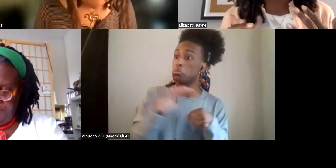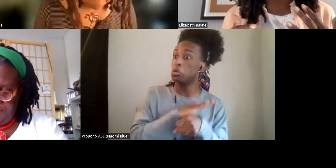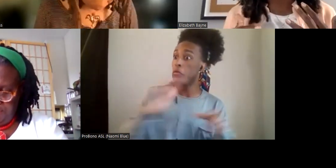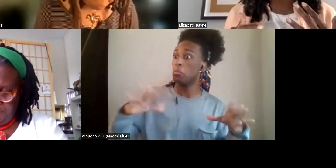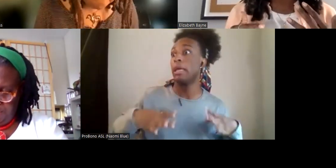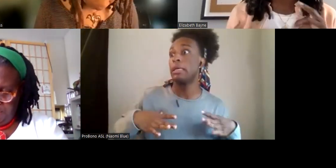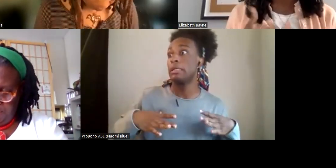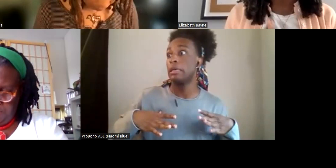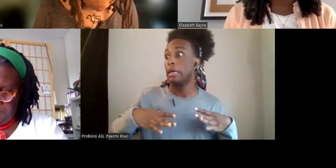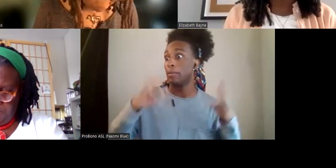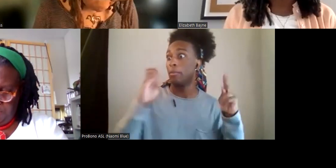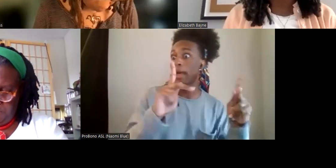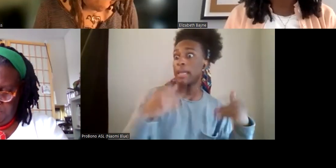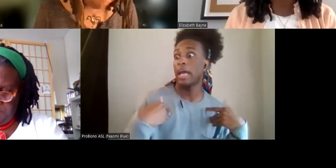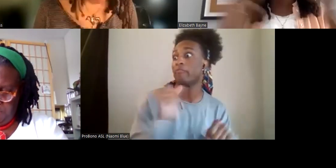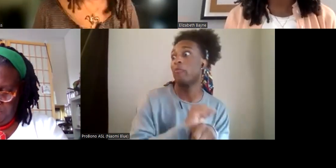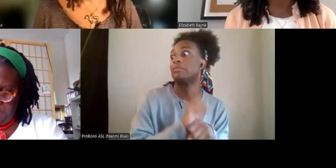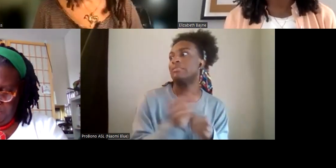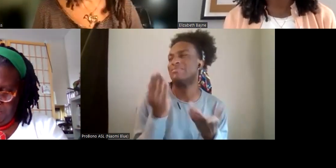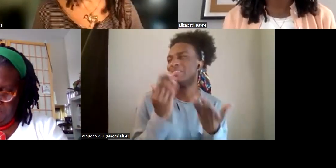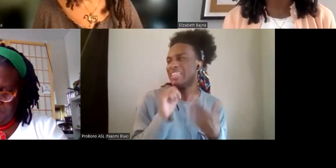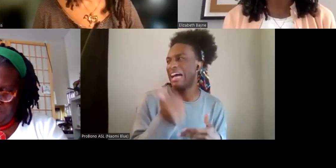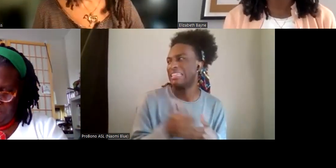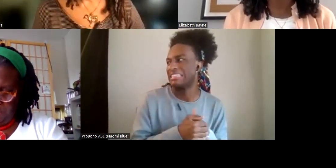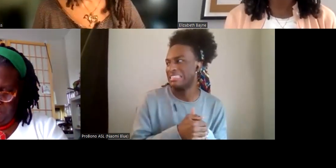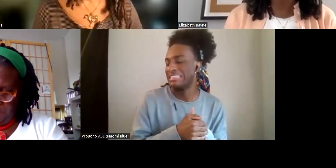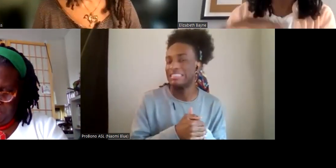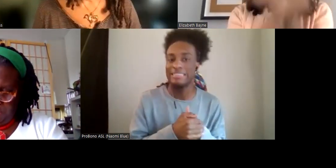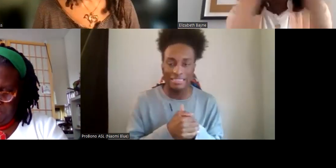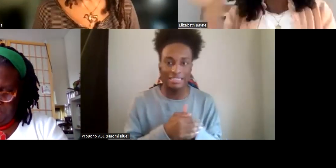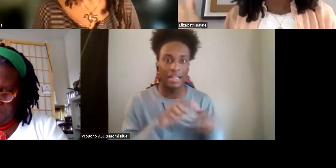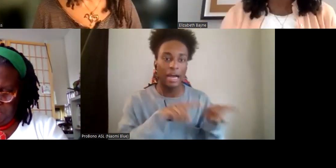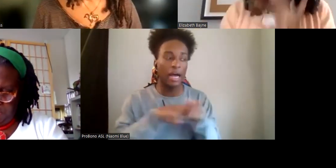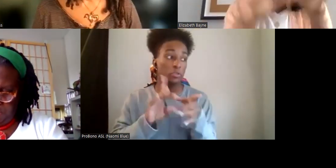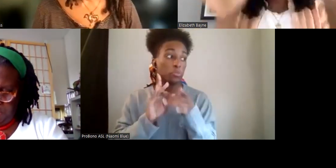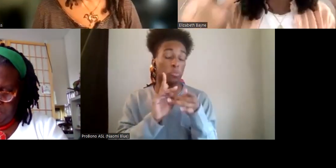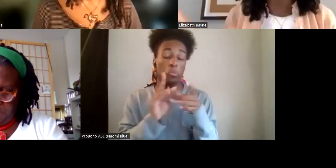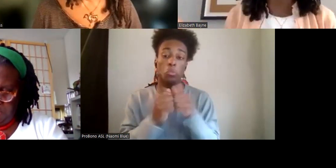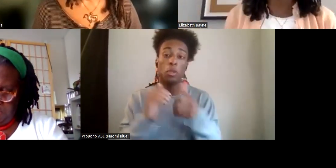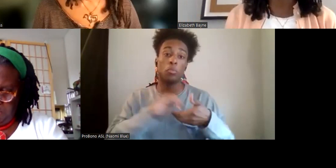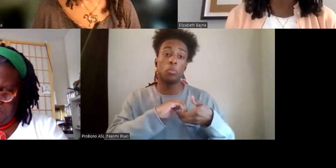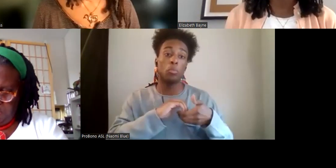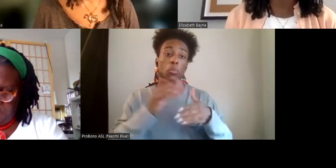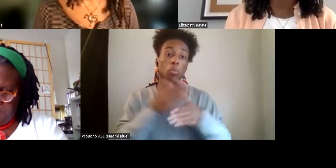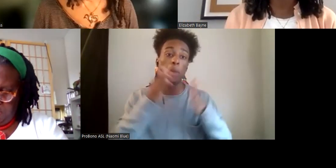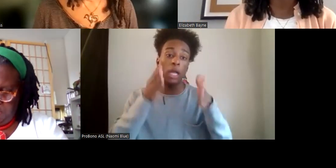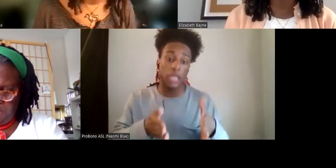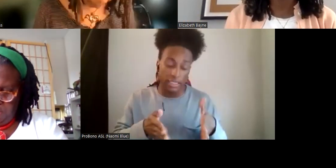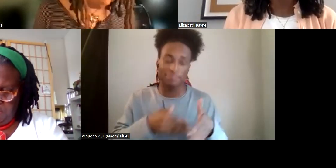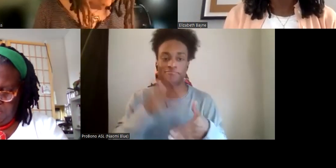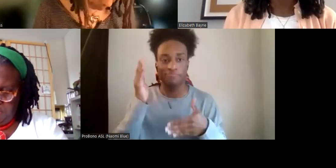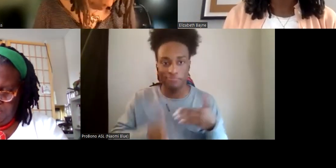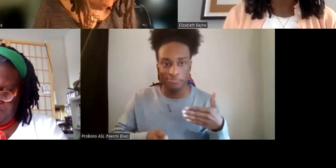And so, and also on top of that, her relationship with her partner ends. And so this is like a perfect storm of everything. And